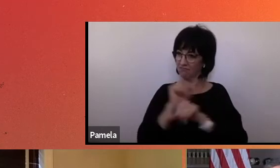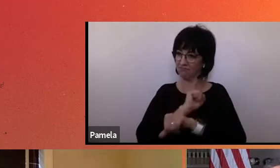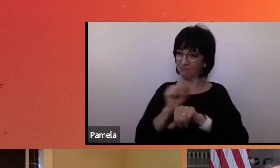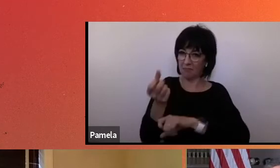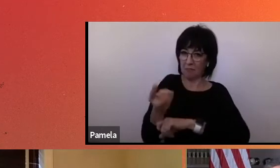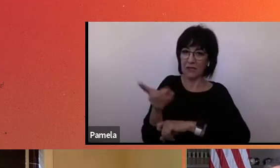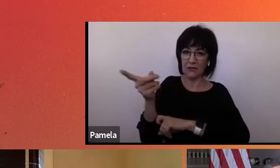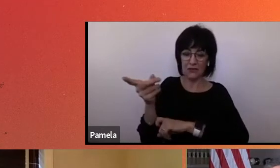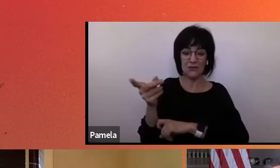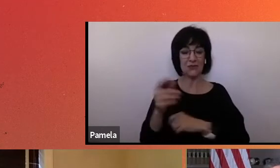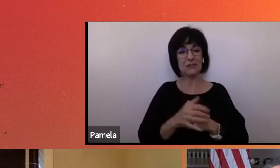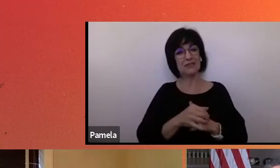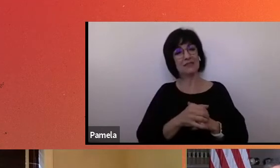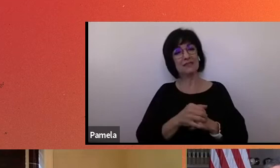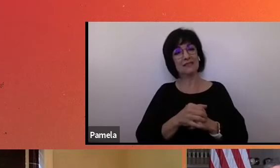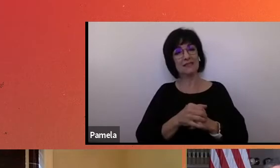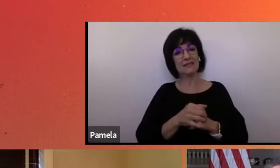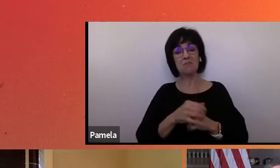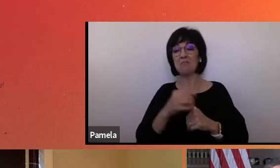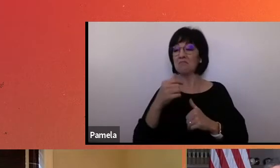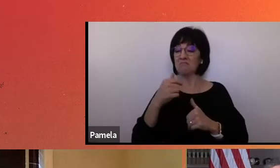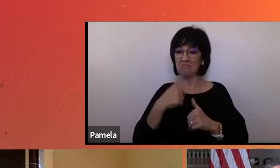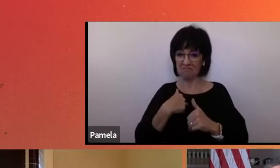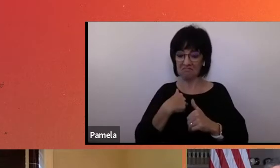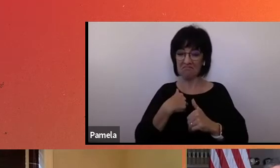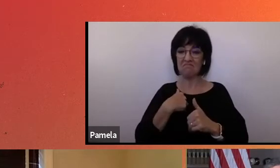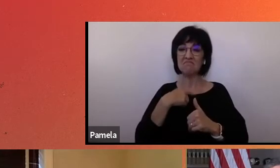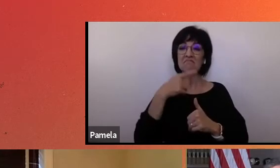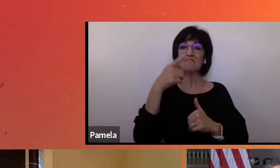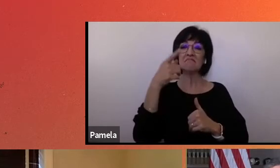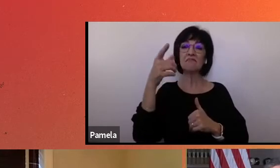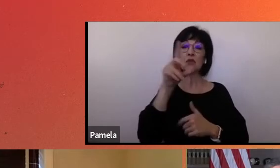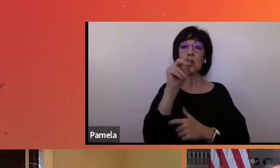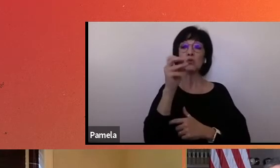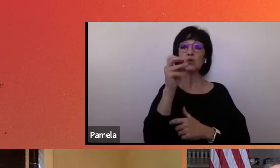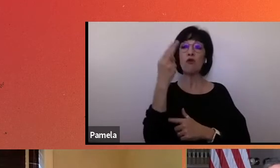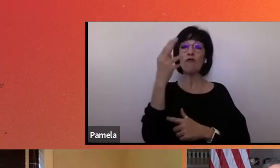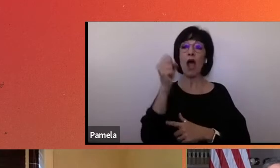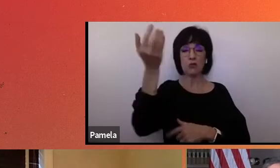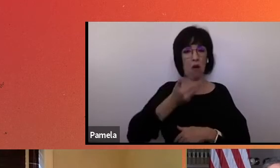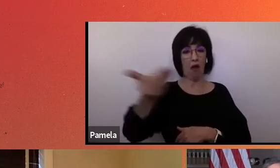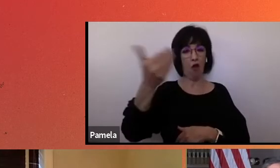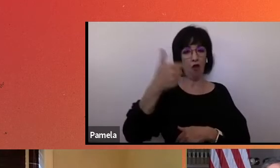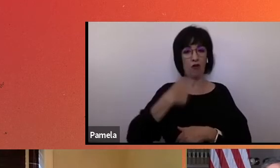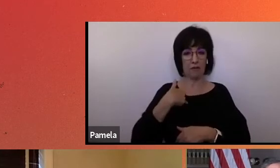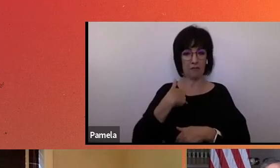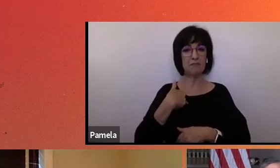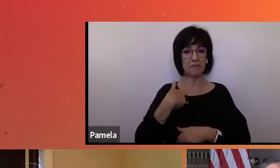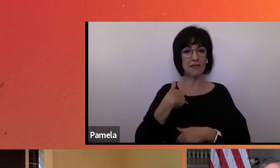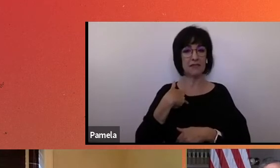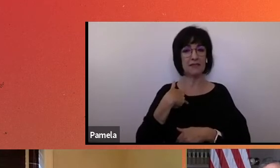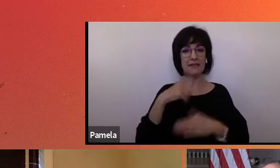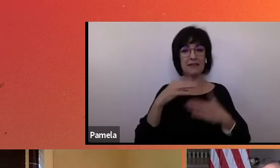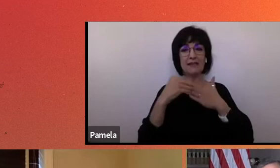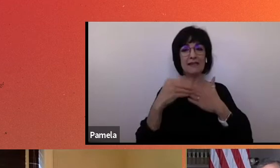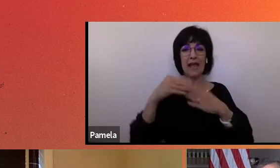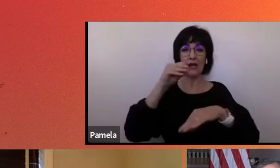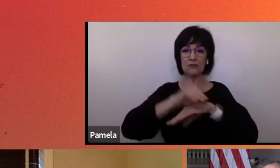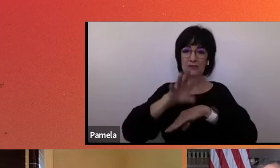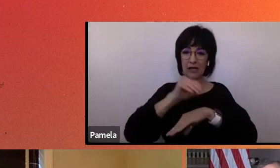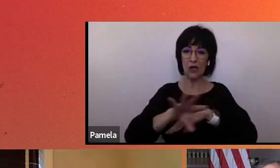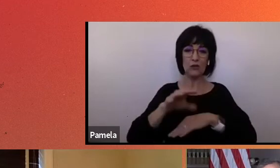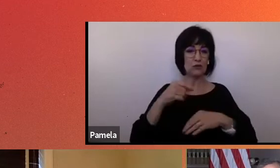a guidance counselor at Dover High School, I was still having to work on my master's